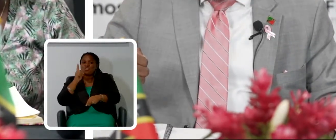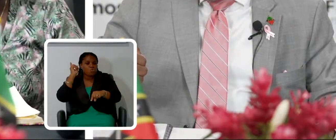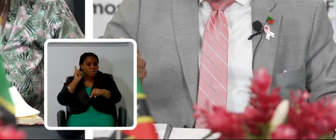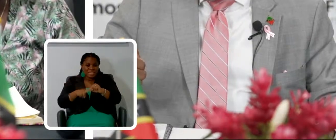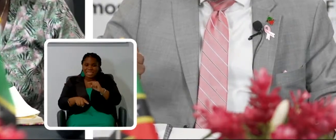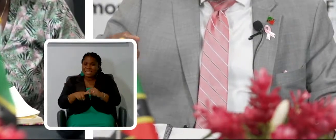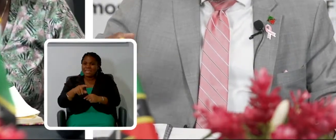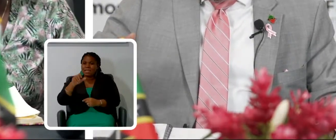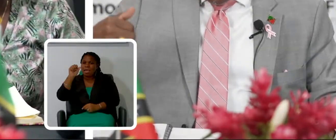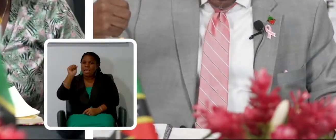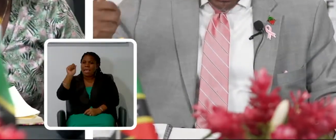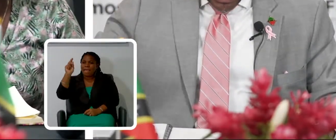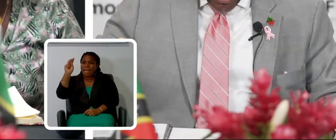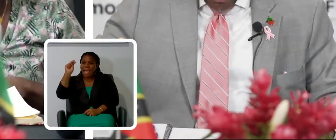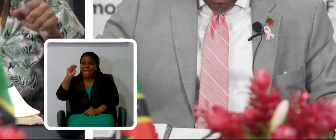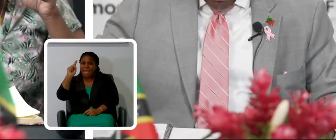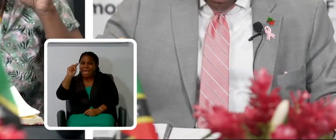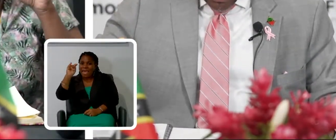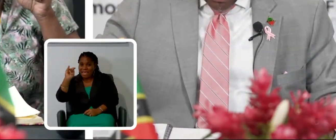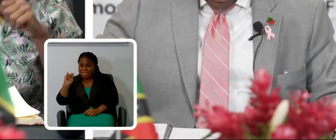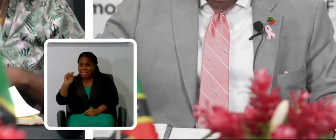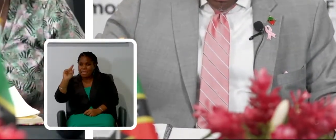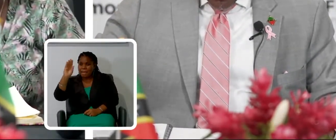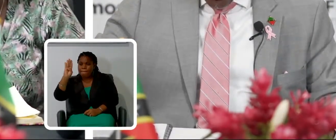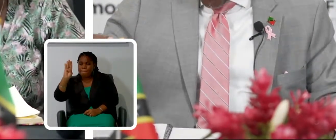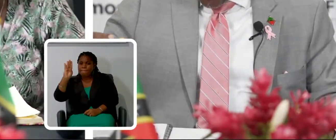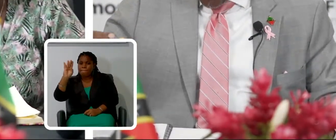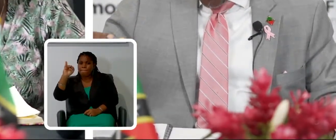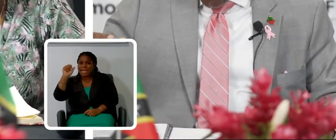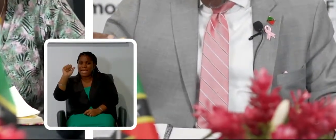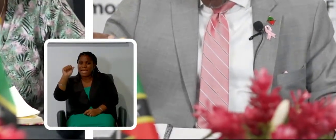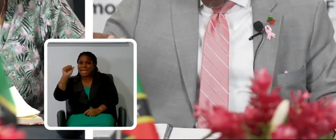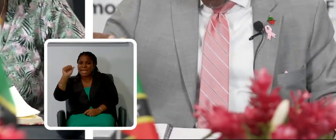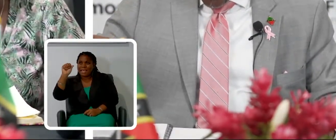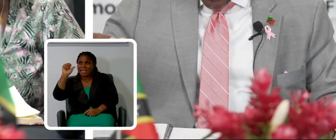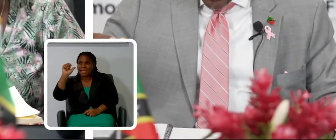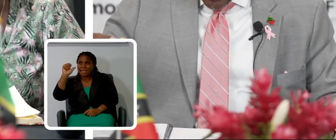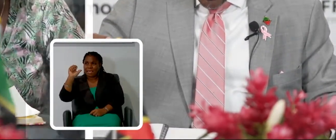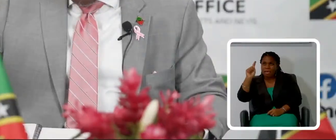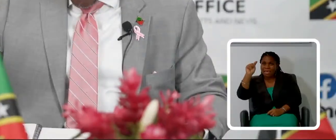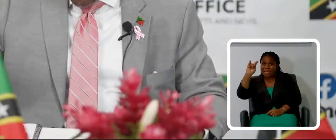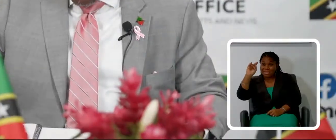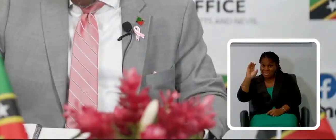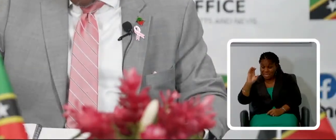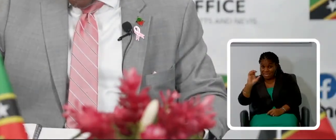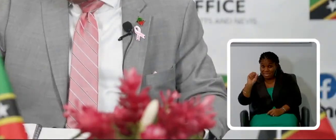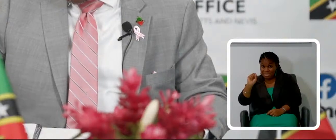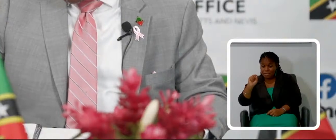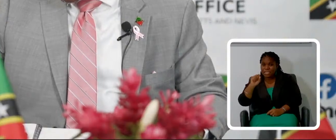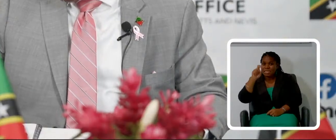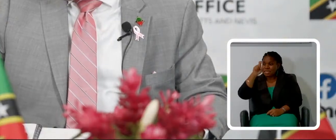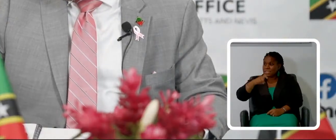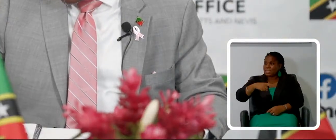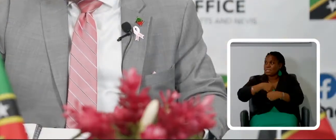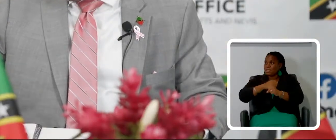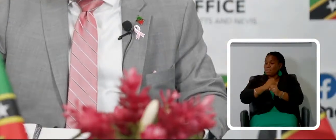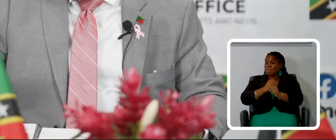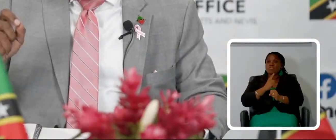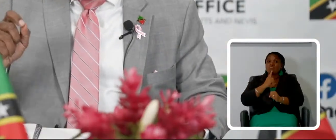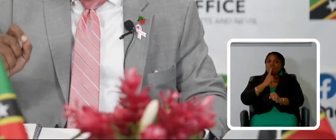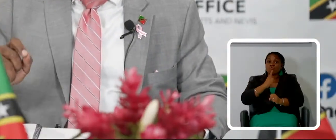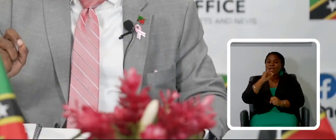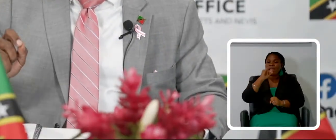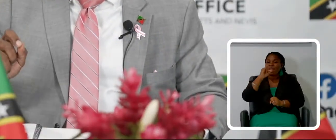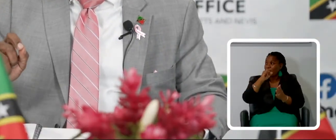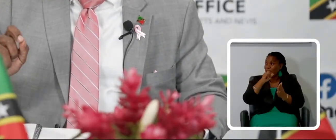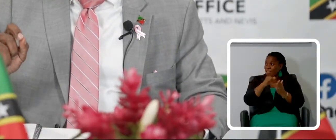need antibiotics. And then the second matter is to make sure that the antibiotics is prescribed is